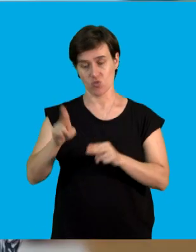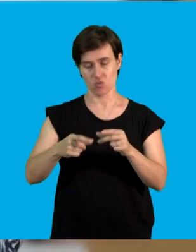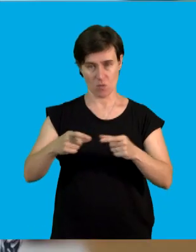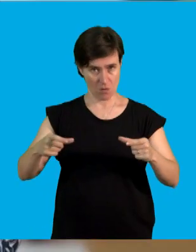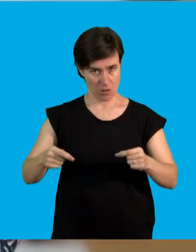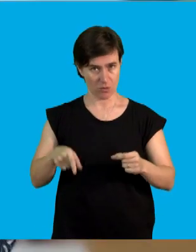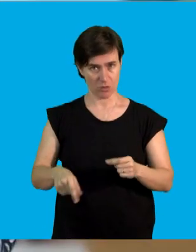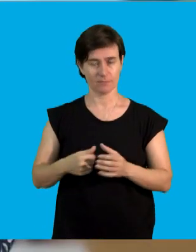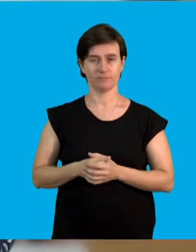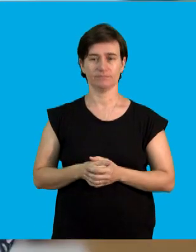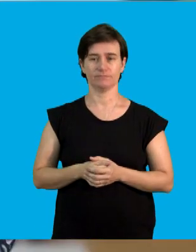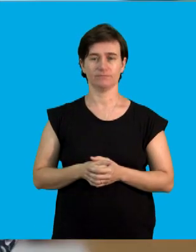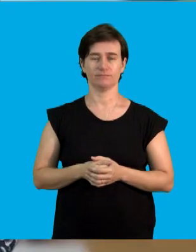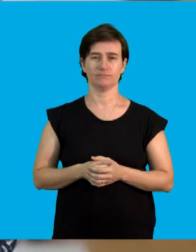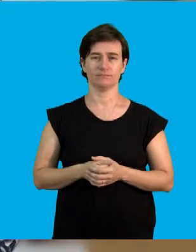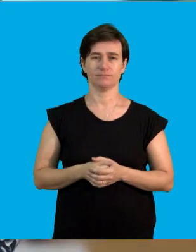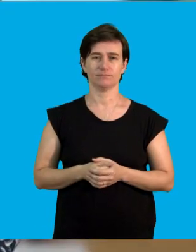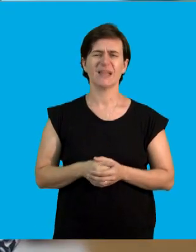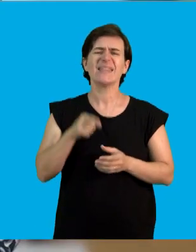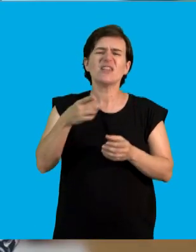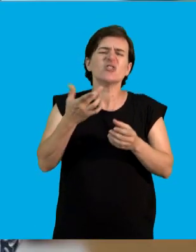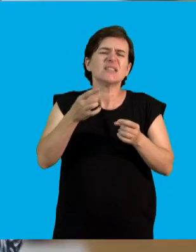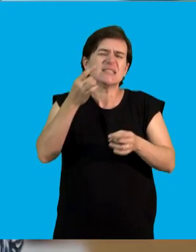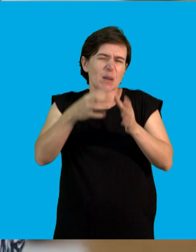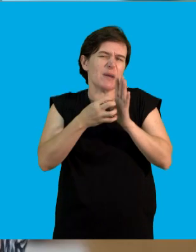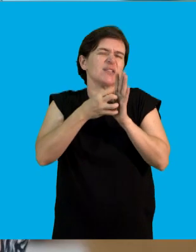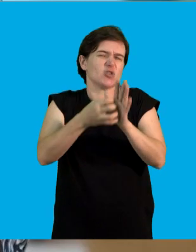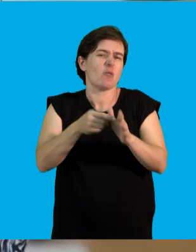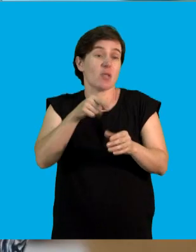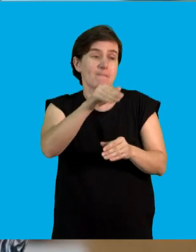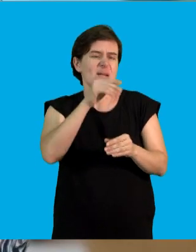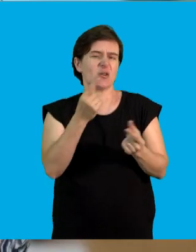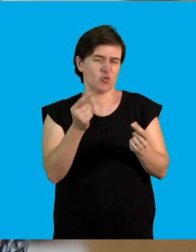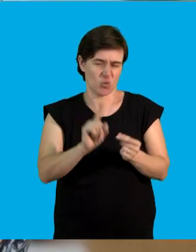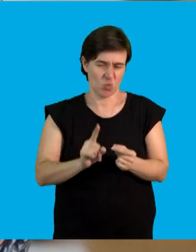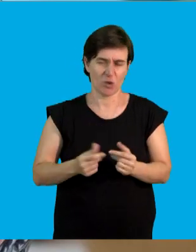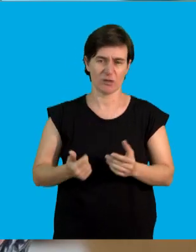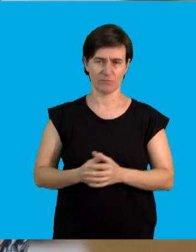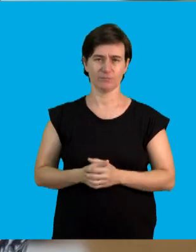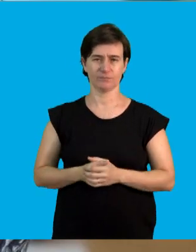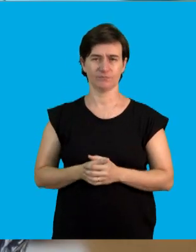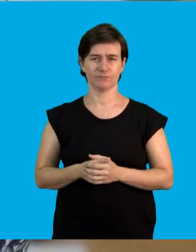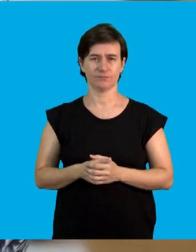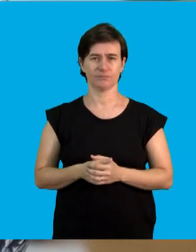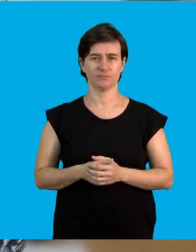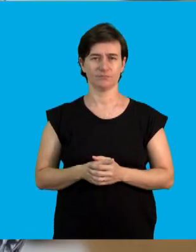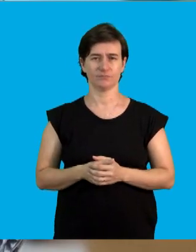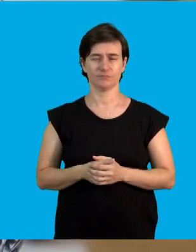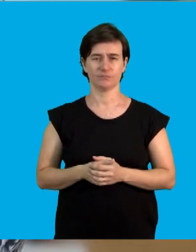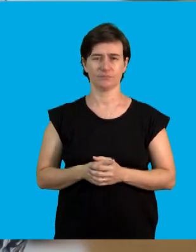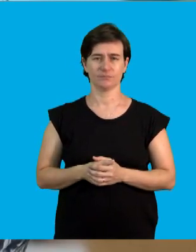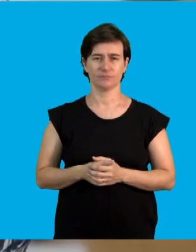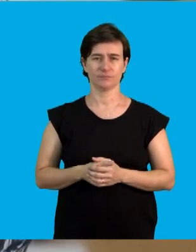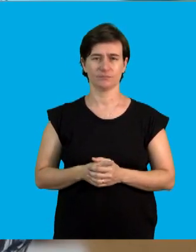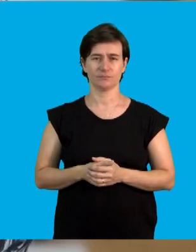That is some but not all of the services that a bank can offer. Now let's